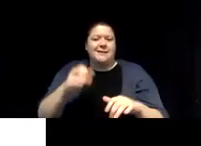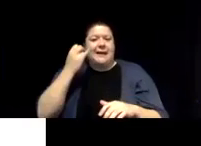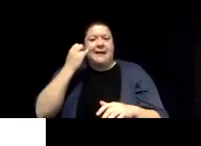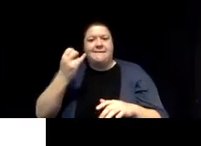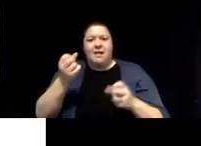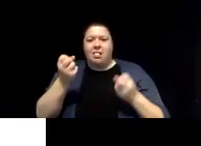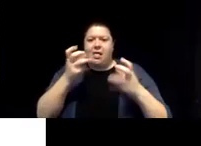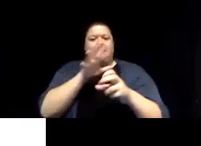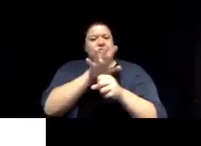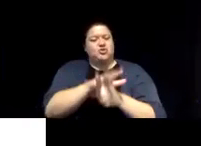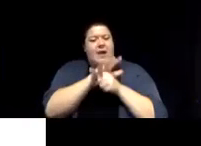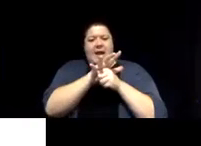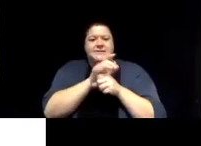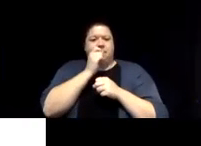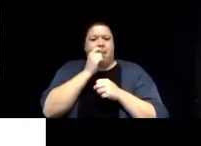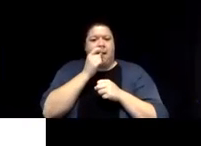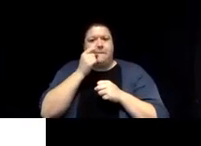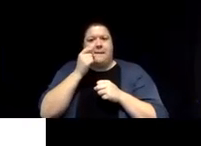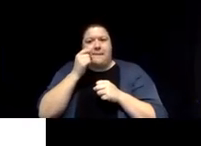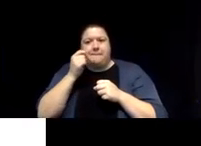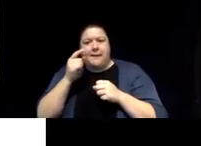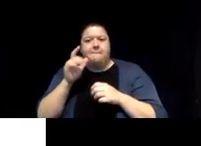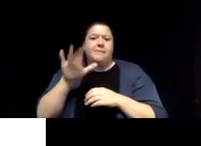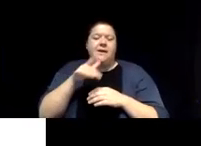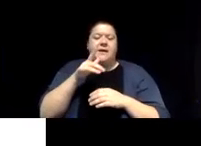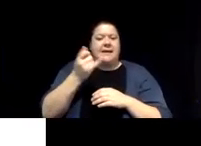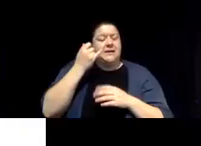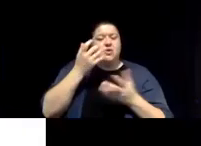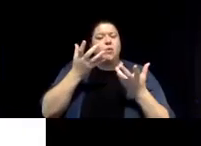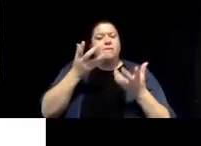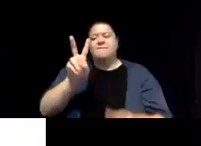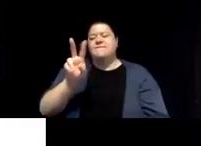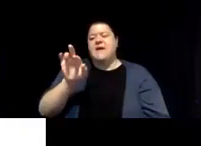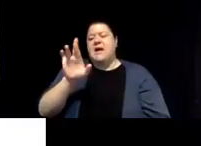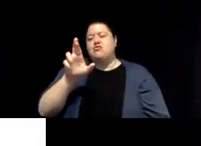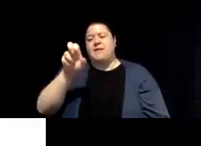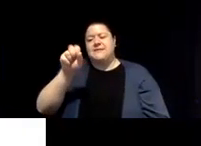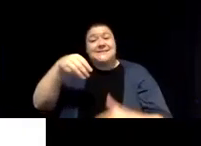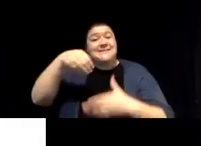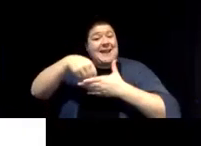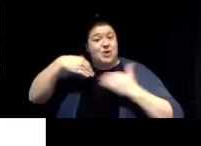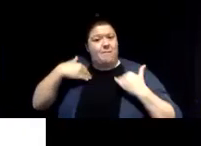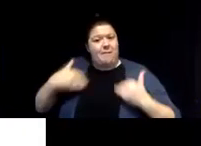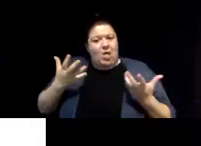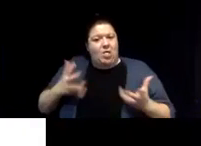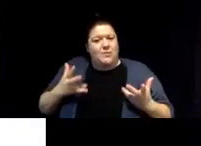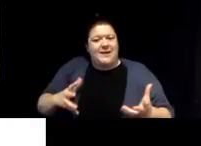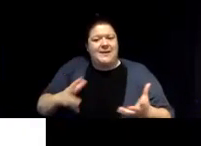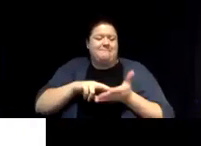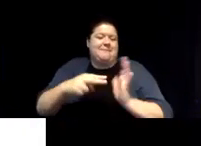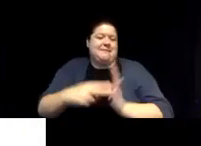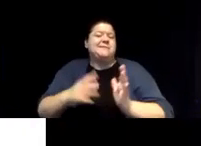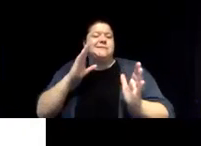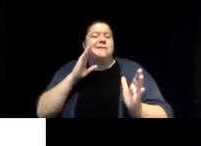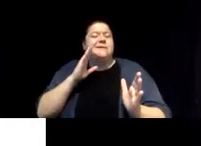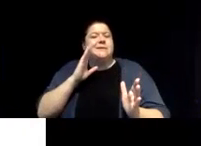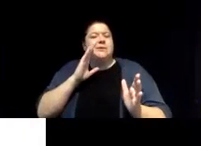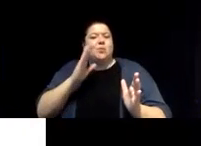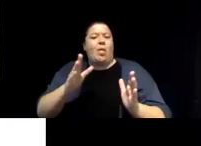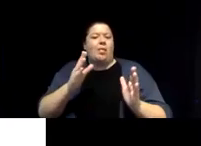lot of stress and they tend to have that virus already in their body. Then that might reduce their immune system to where that